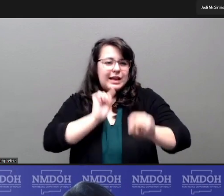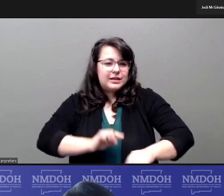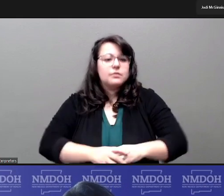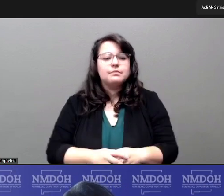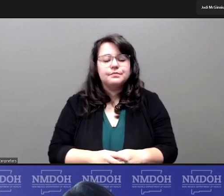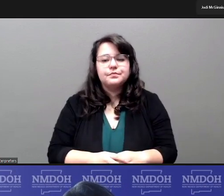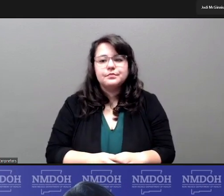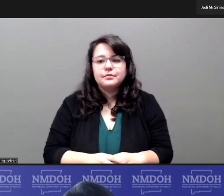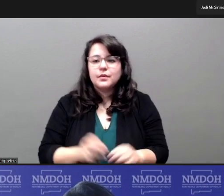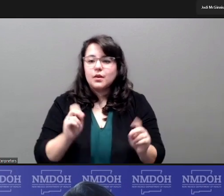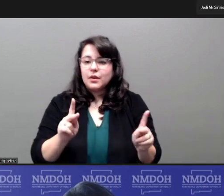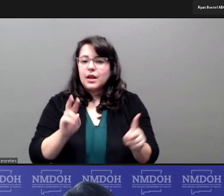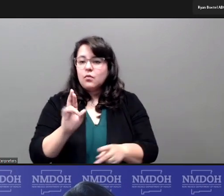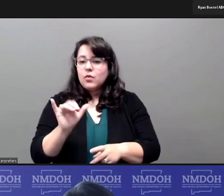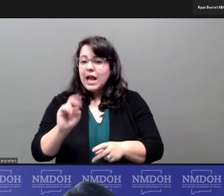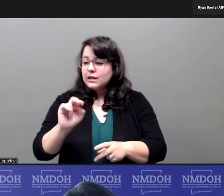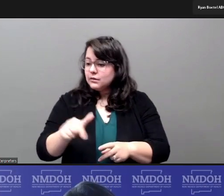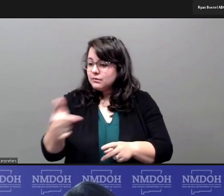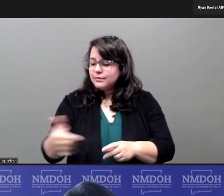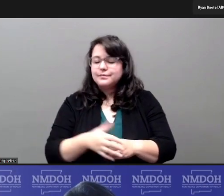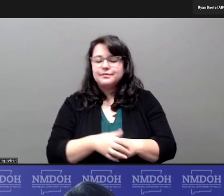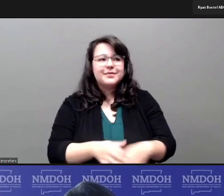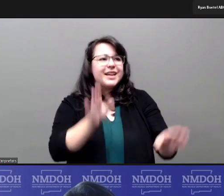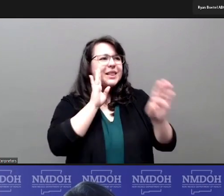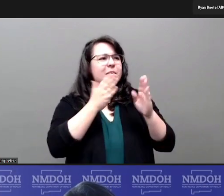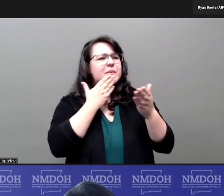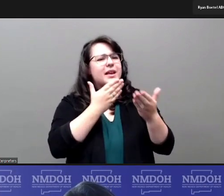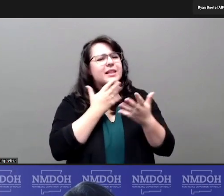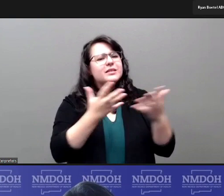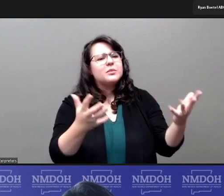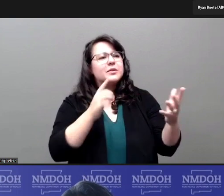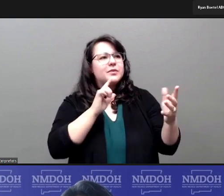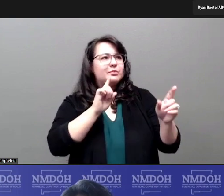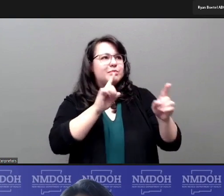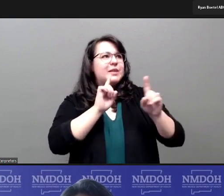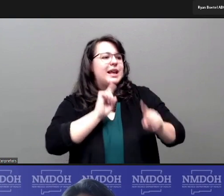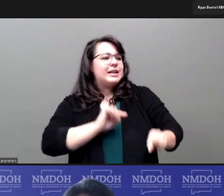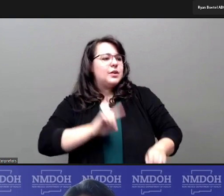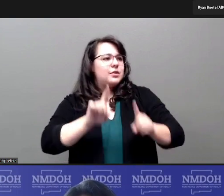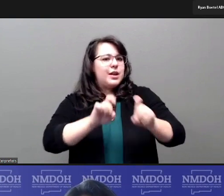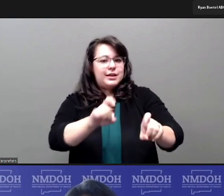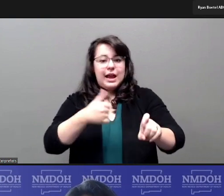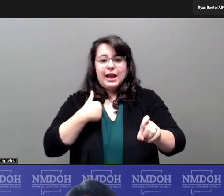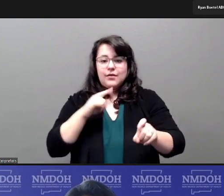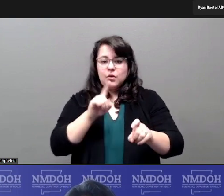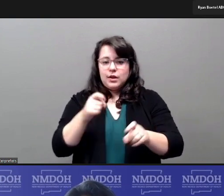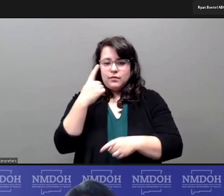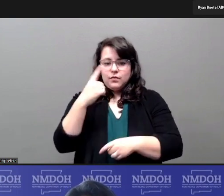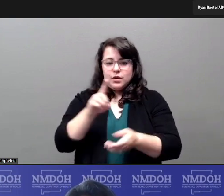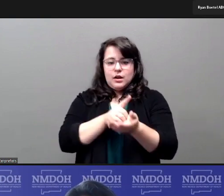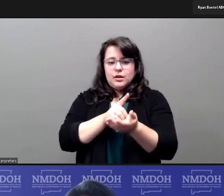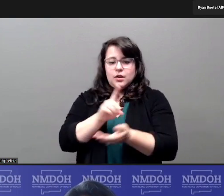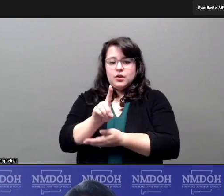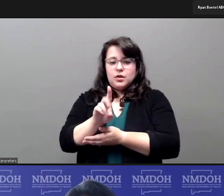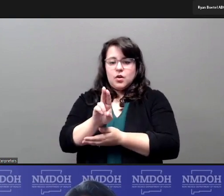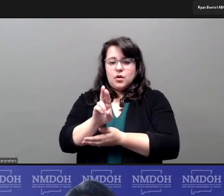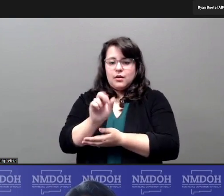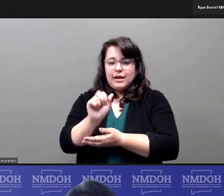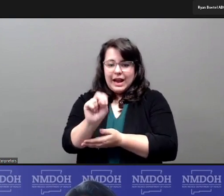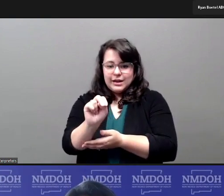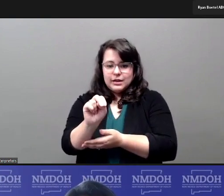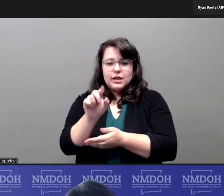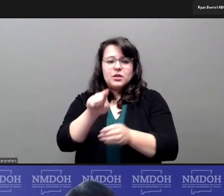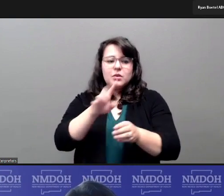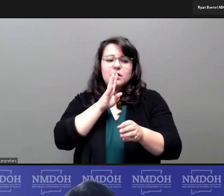be unmuted. Thanks for taking our questions. I had a question for Dr. Duran. You were talking about how in the Children's Hospital